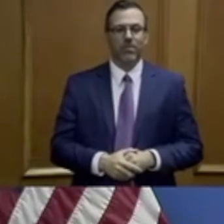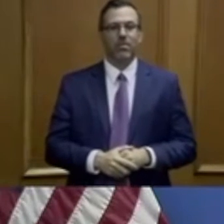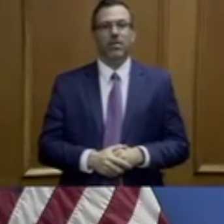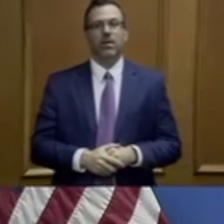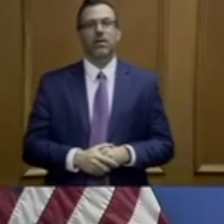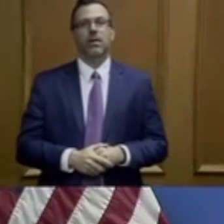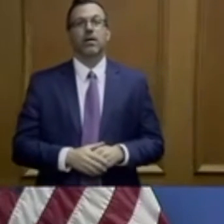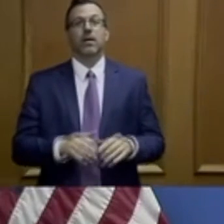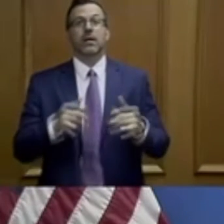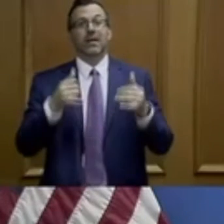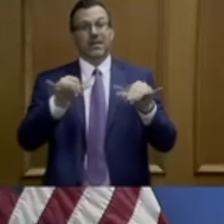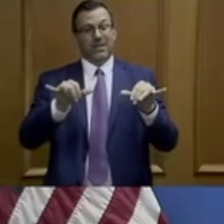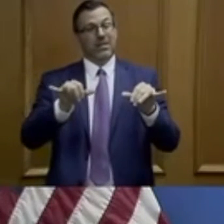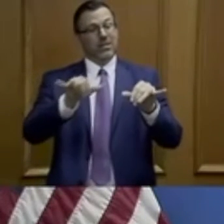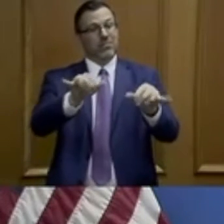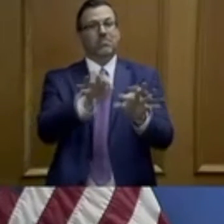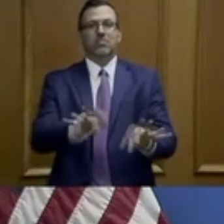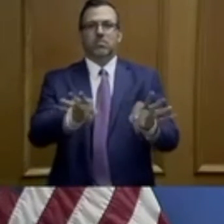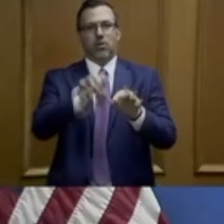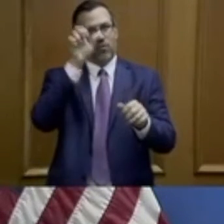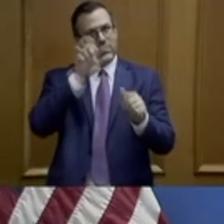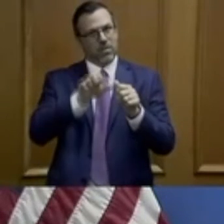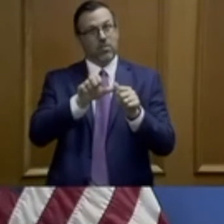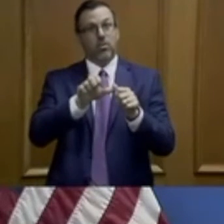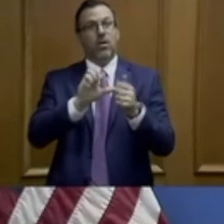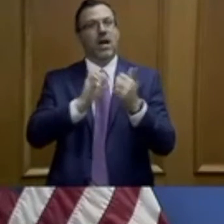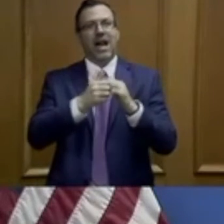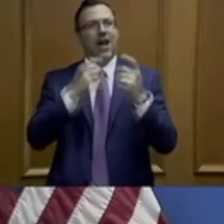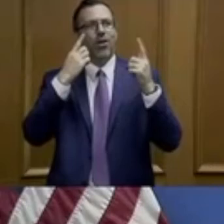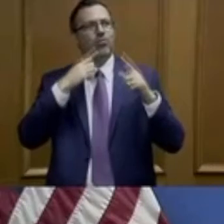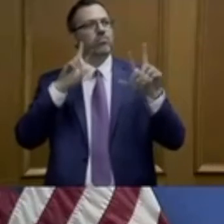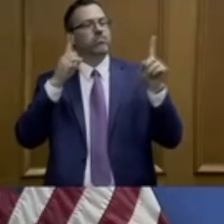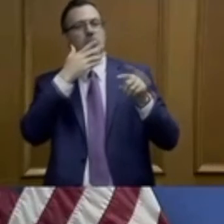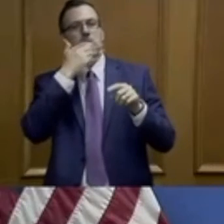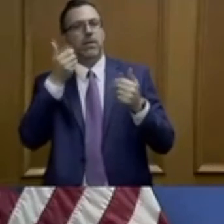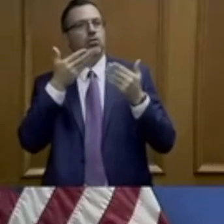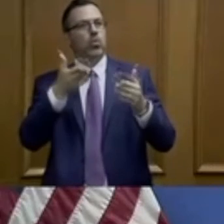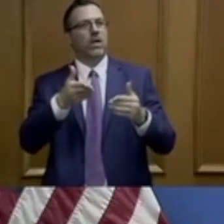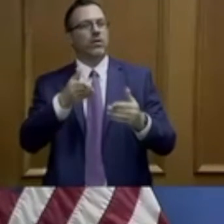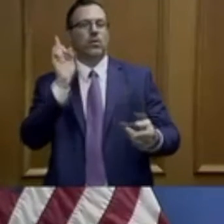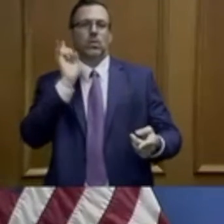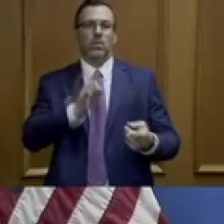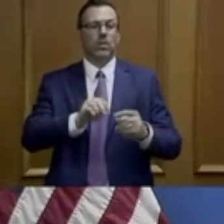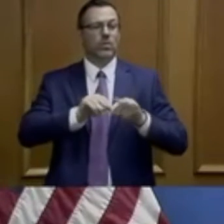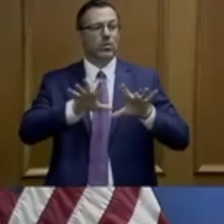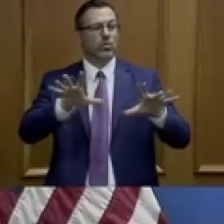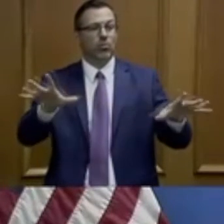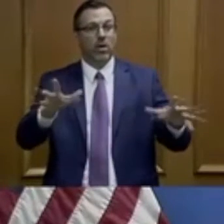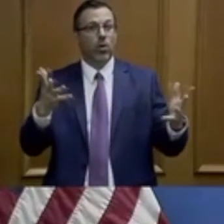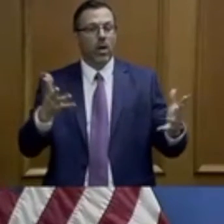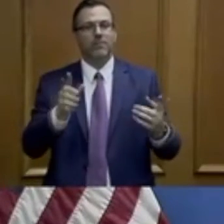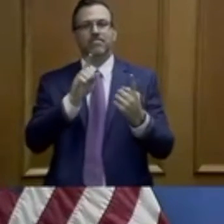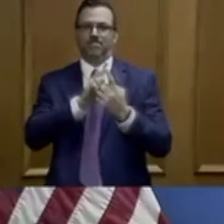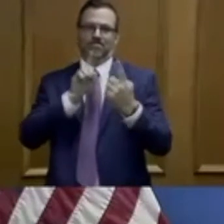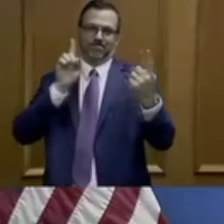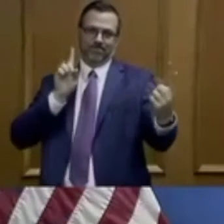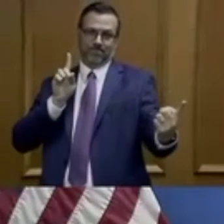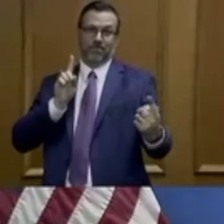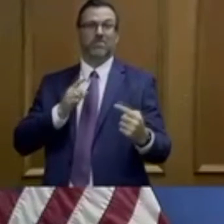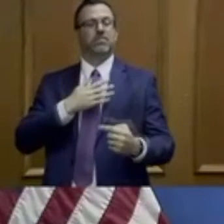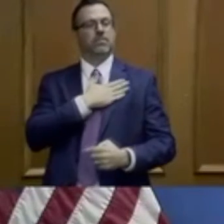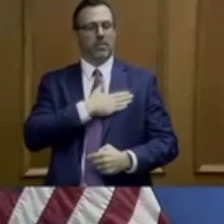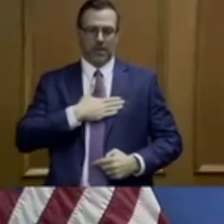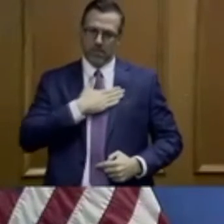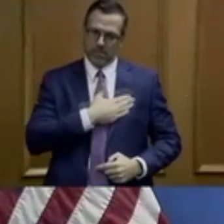remember that social distancing works. And we remind every Tennessean that continuing social distancing practices